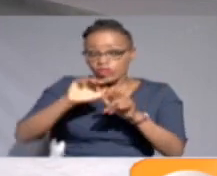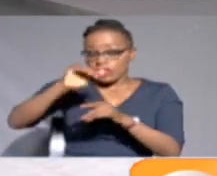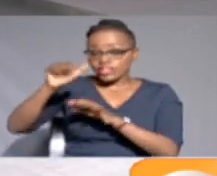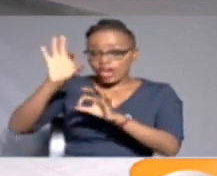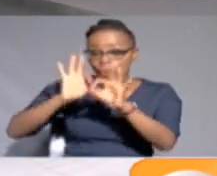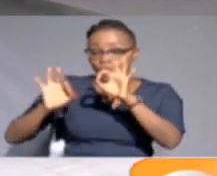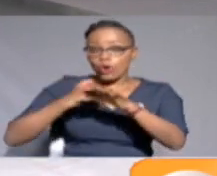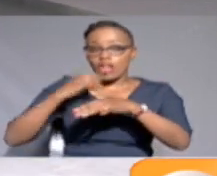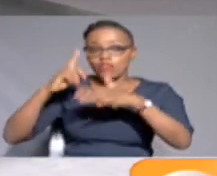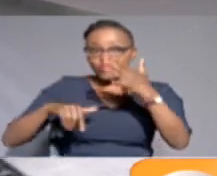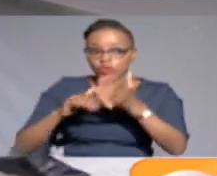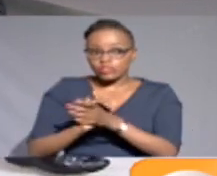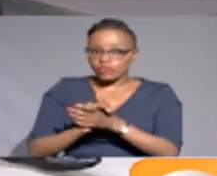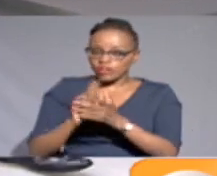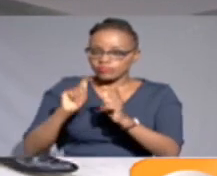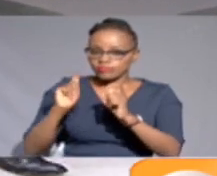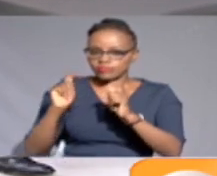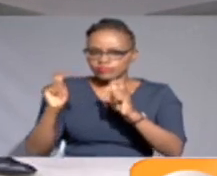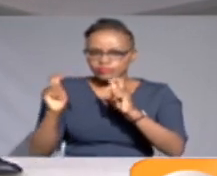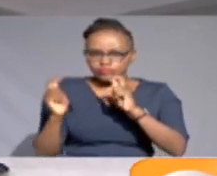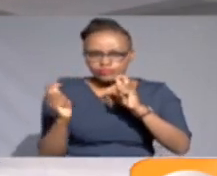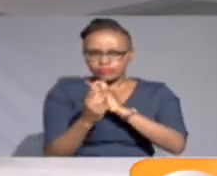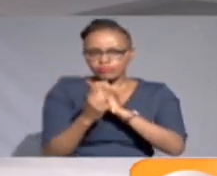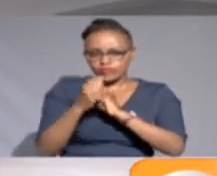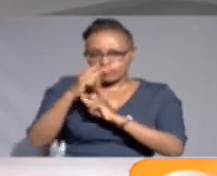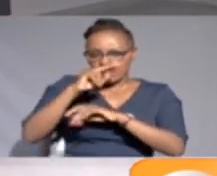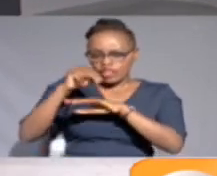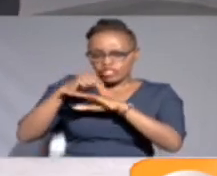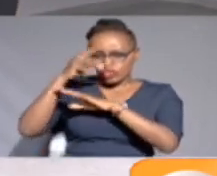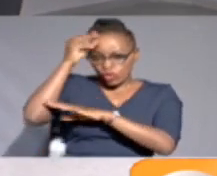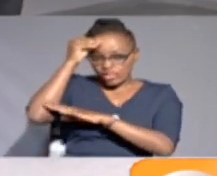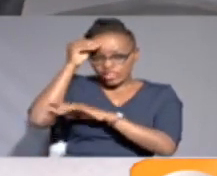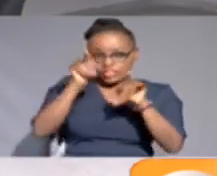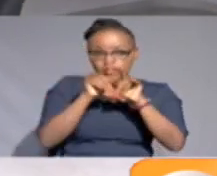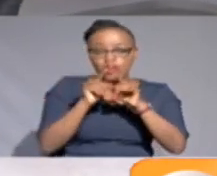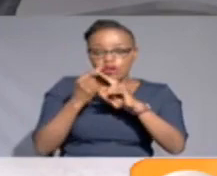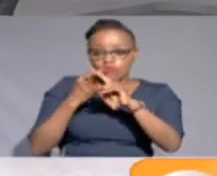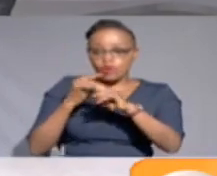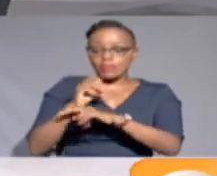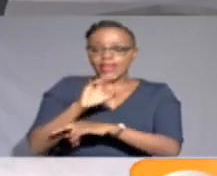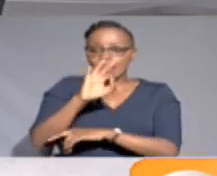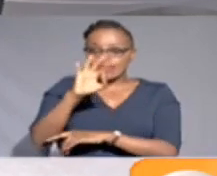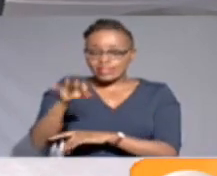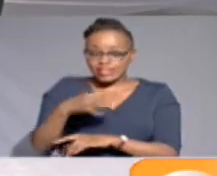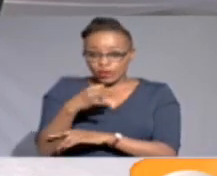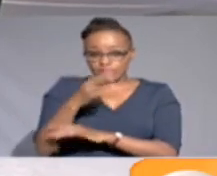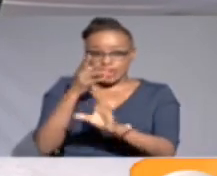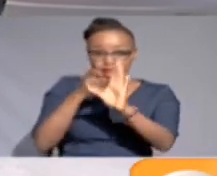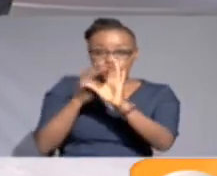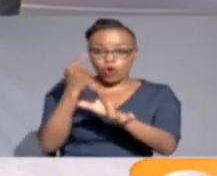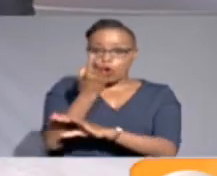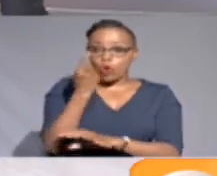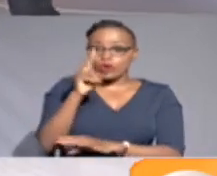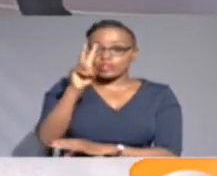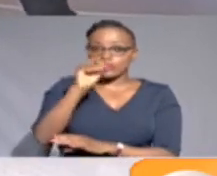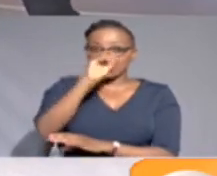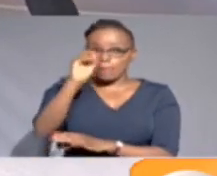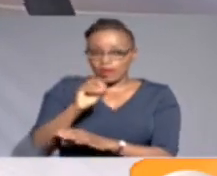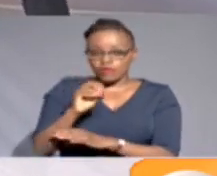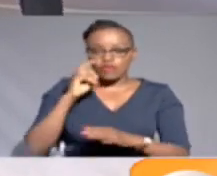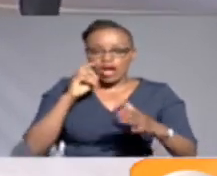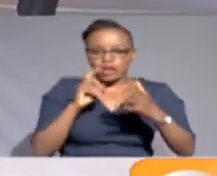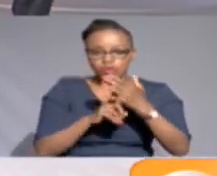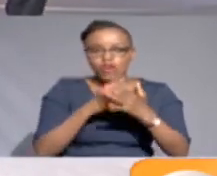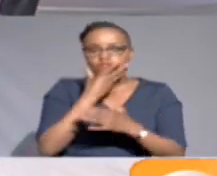Hall. Transform Nation study reveals that out of 3,000 participants, only 20% acknowledge that